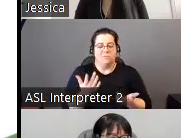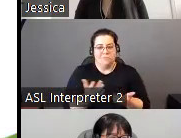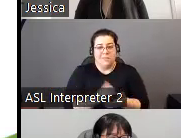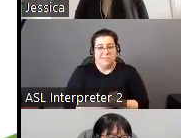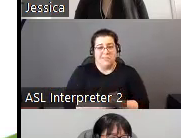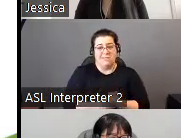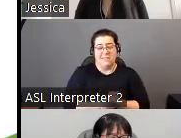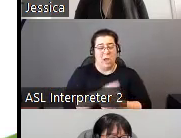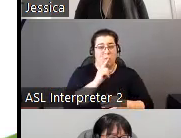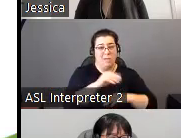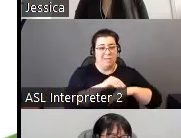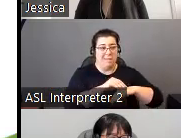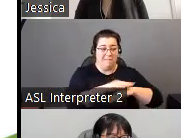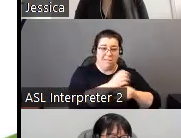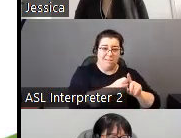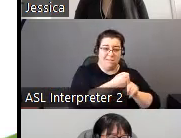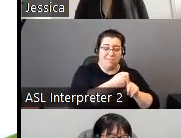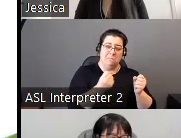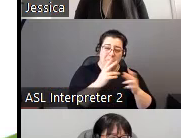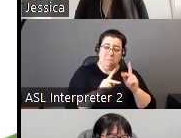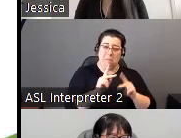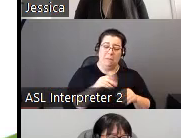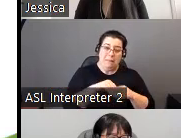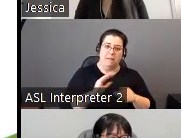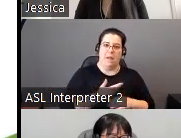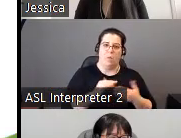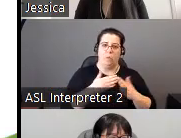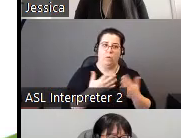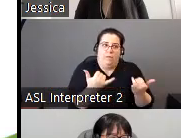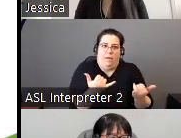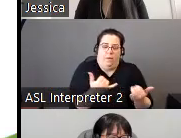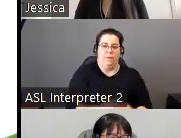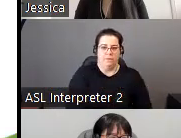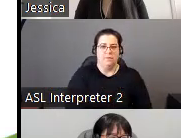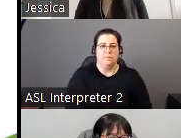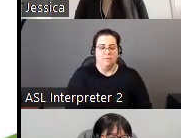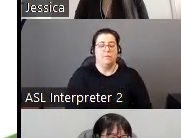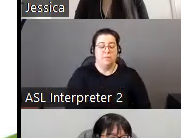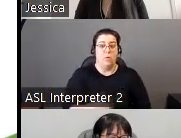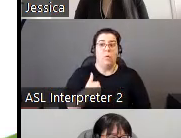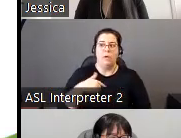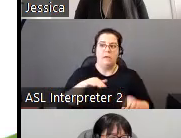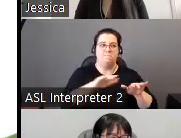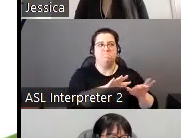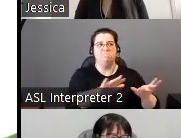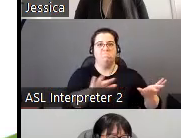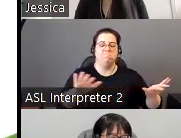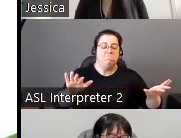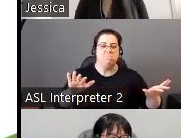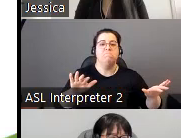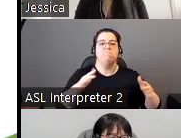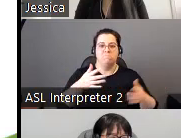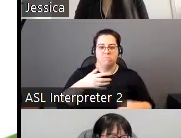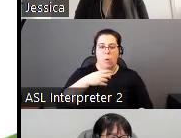our communities today. And when we're talking about older people and older women, a wide majority of them